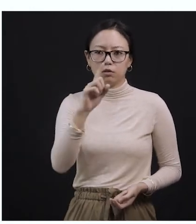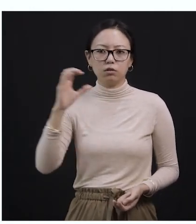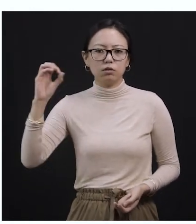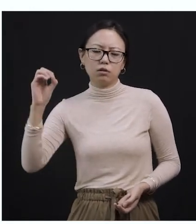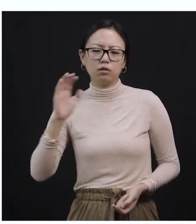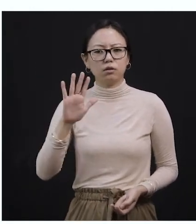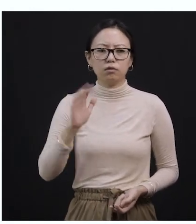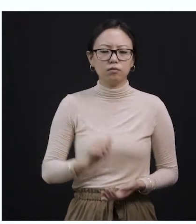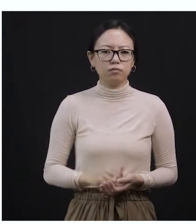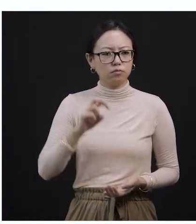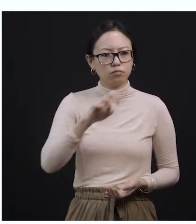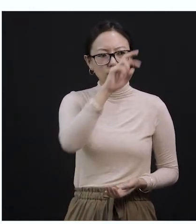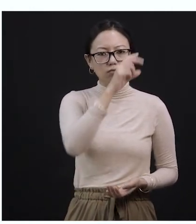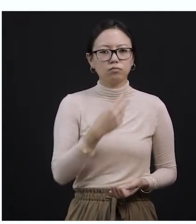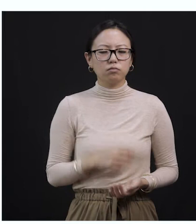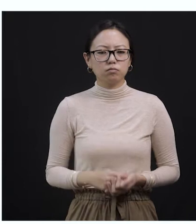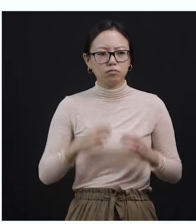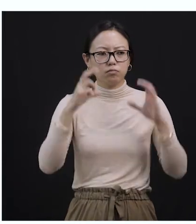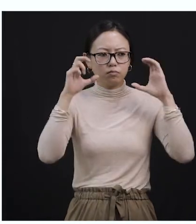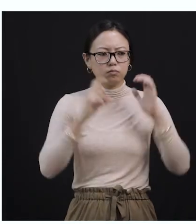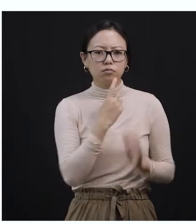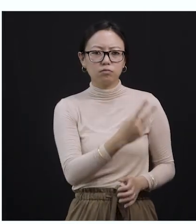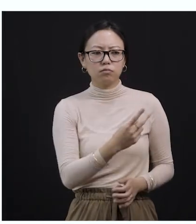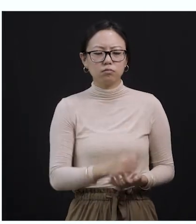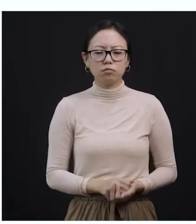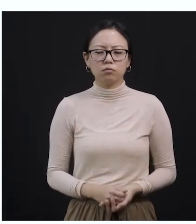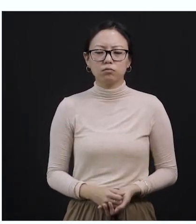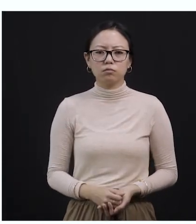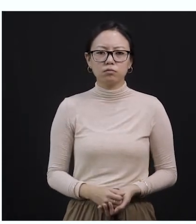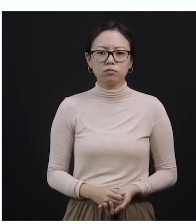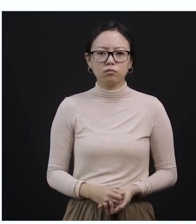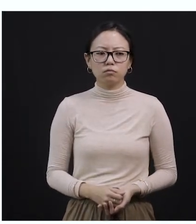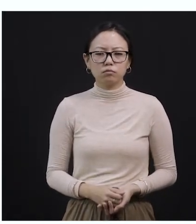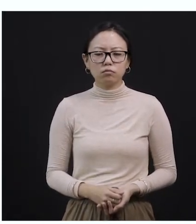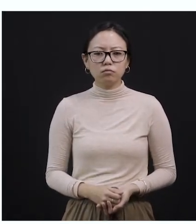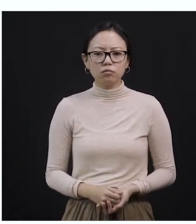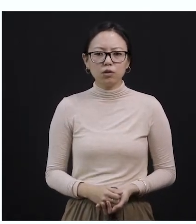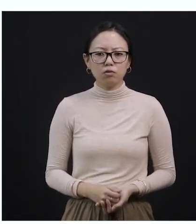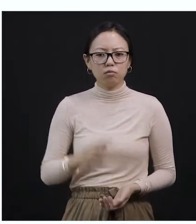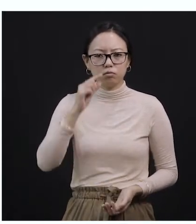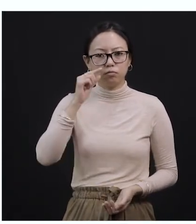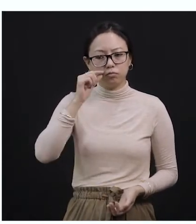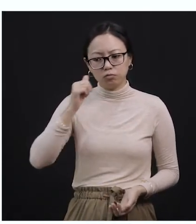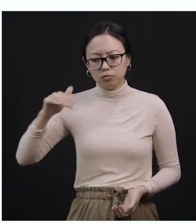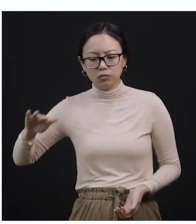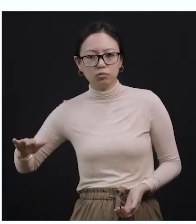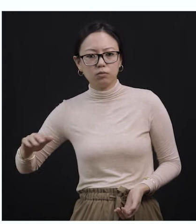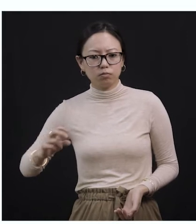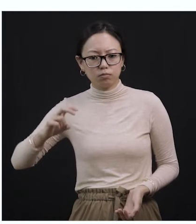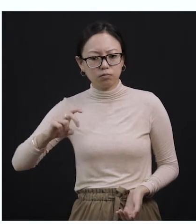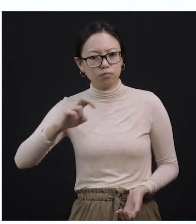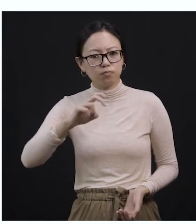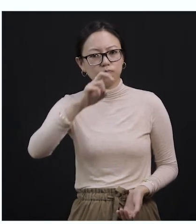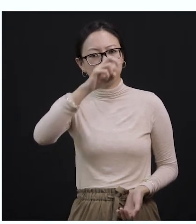9, and 10. Now, when this boy starts walking, he goes all the